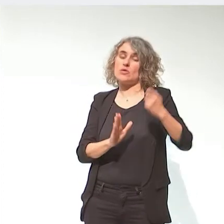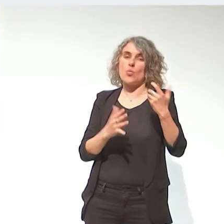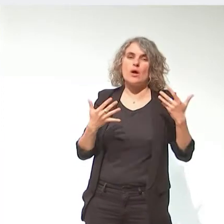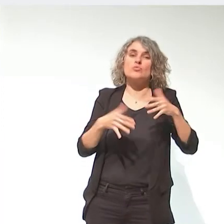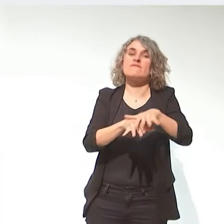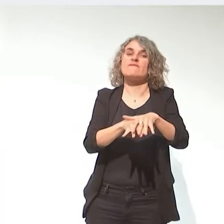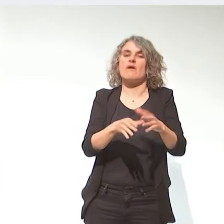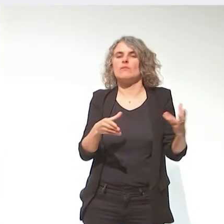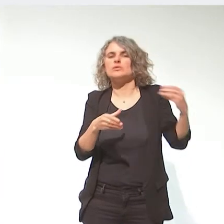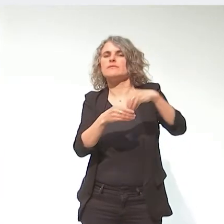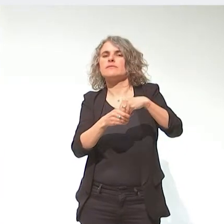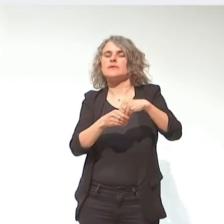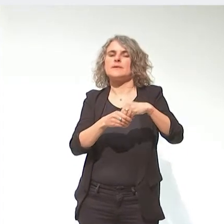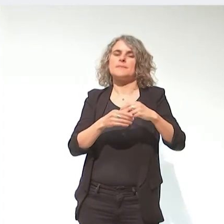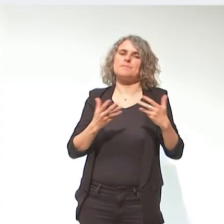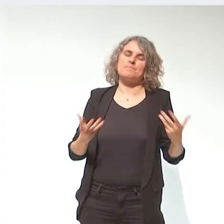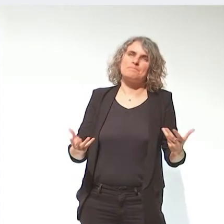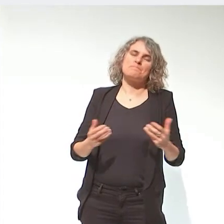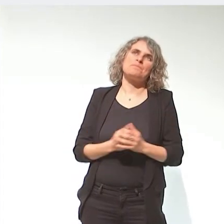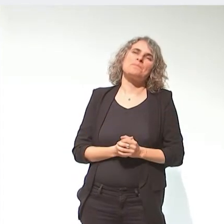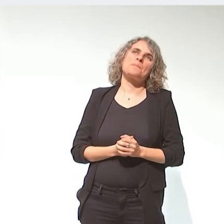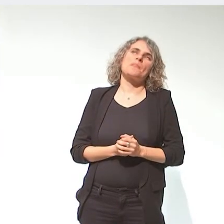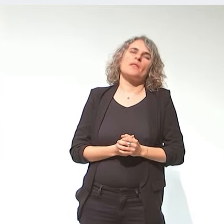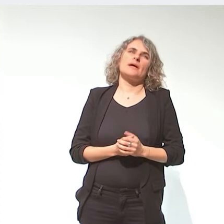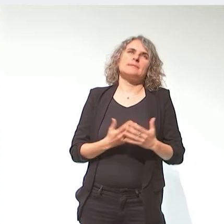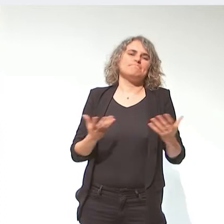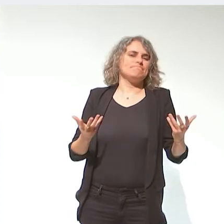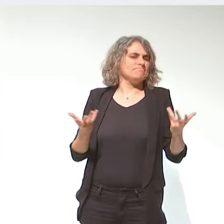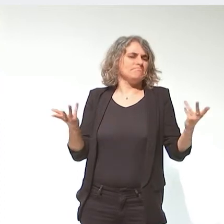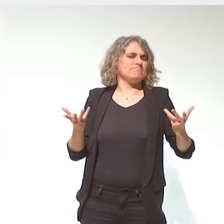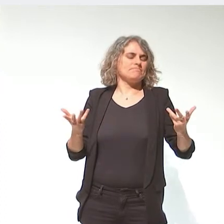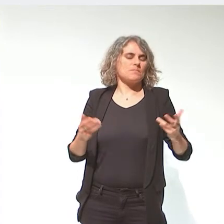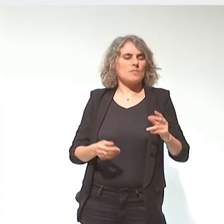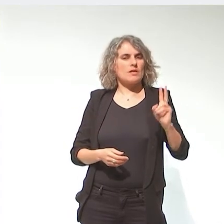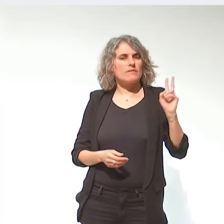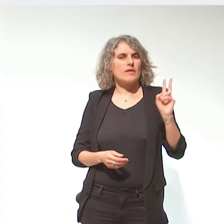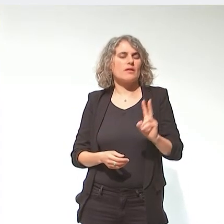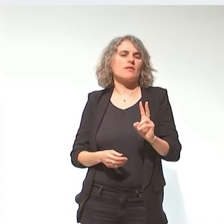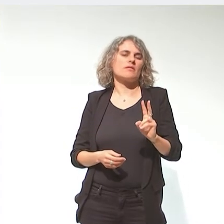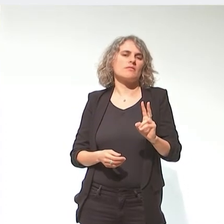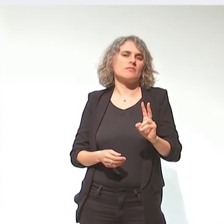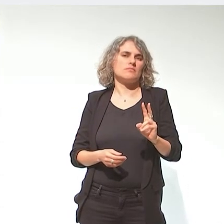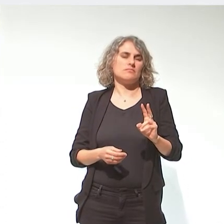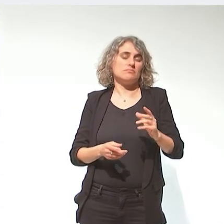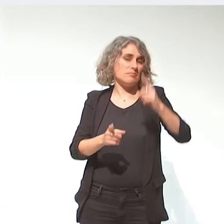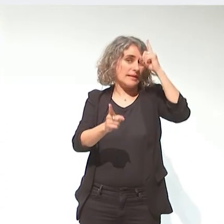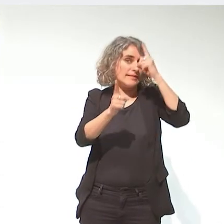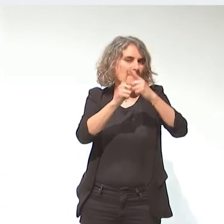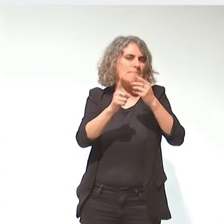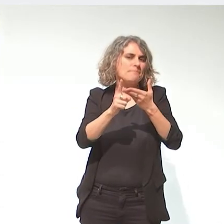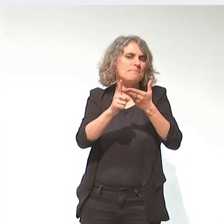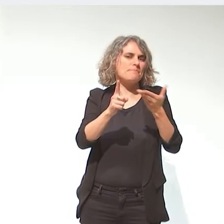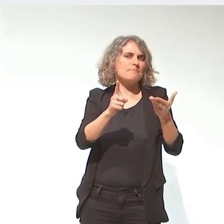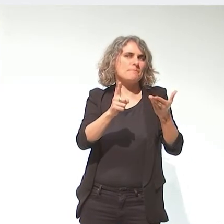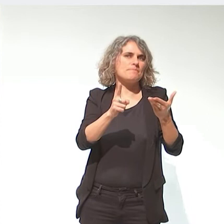something is a subject where we put a big part of our efforts